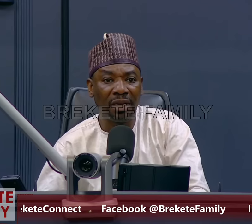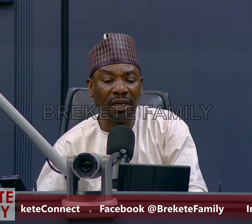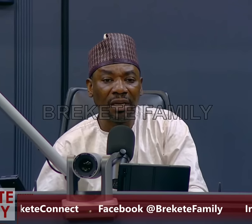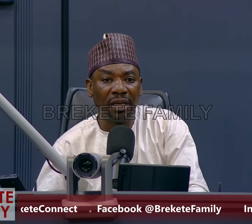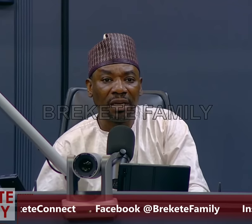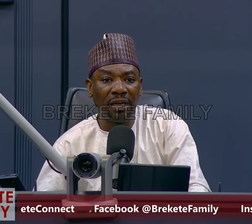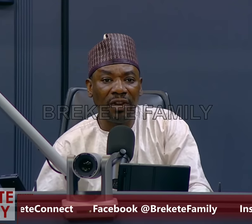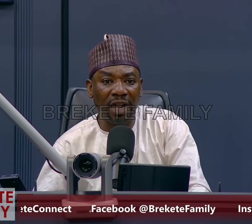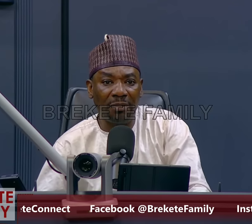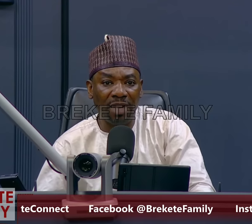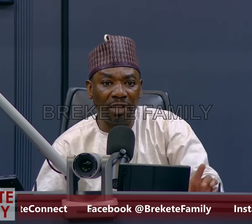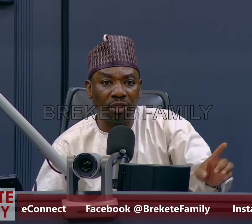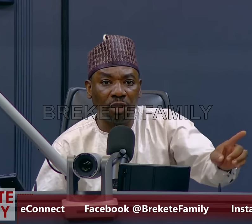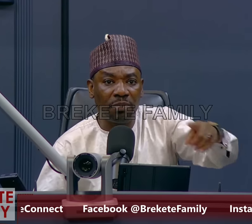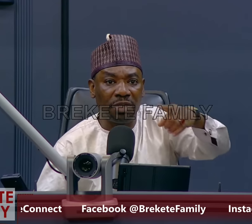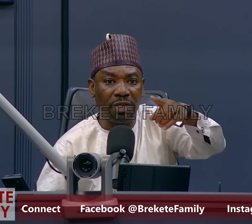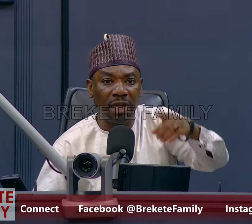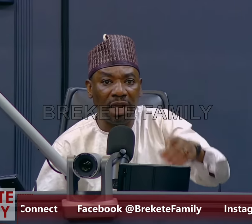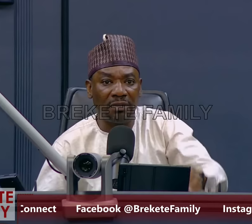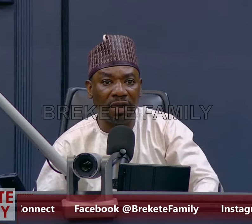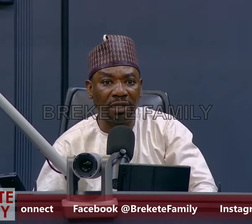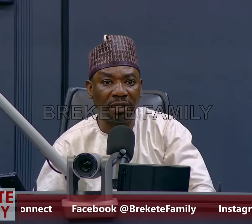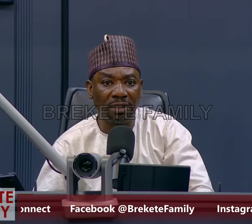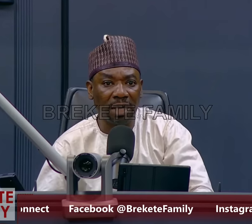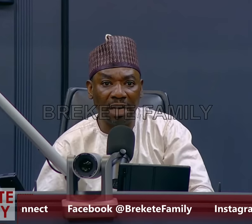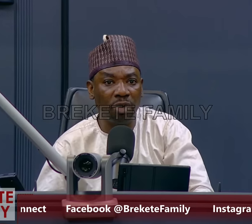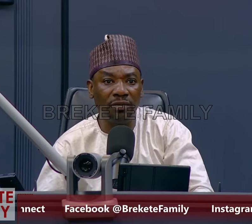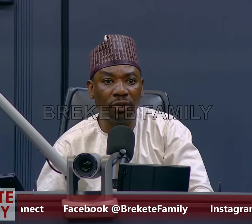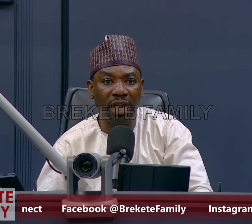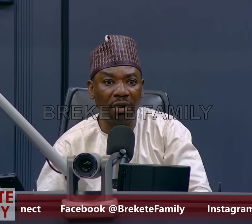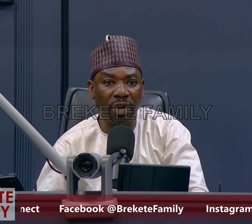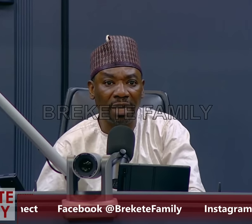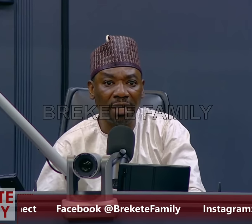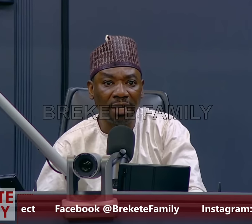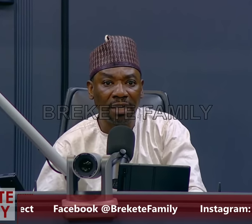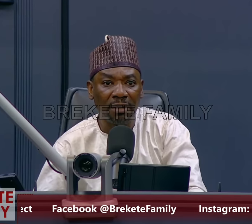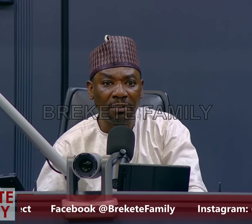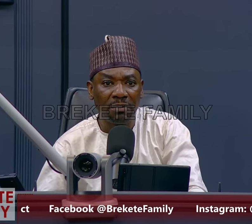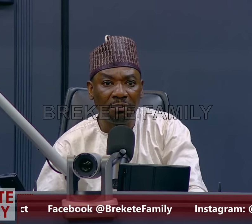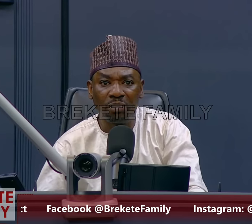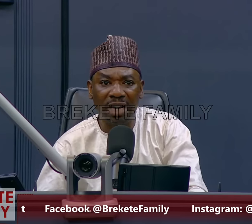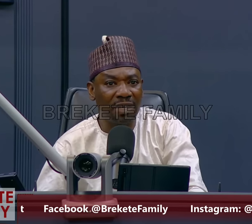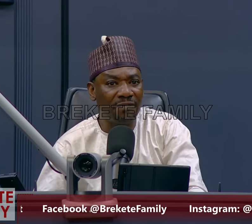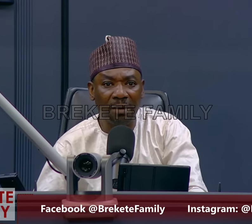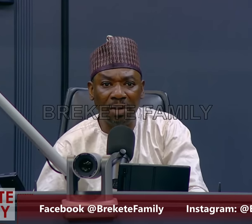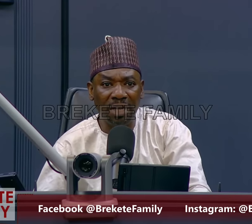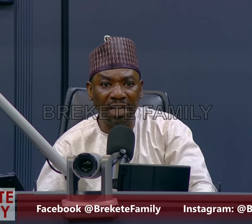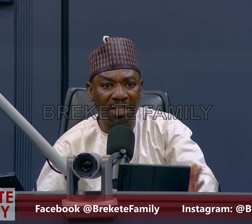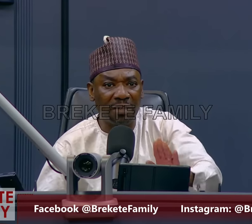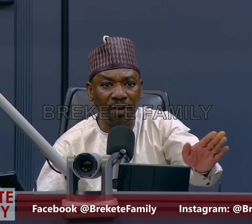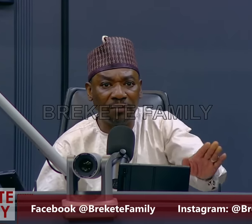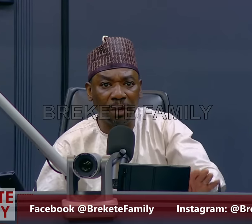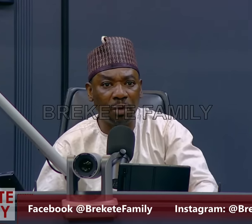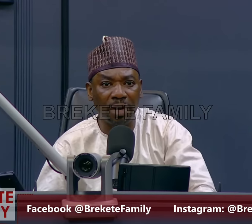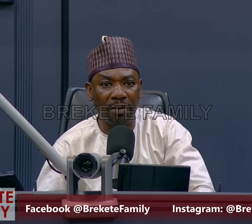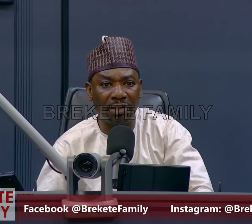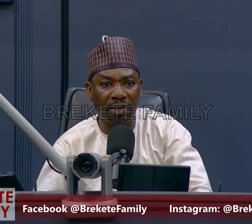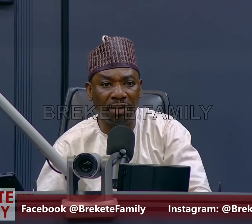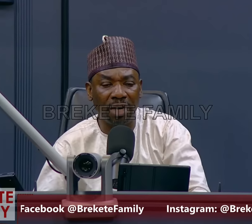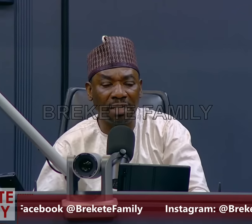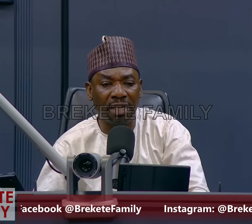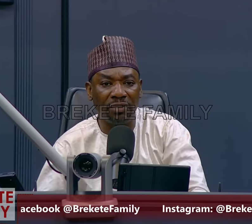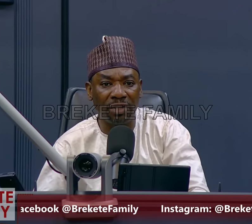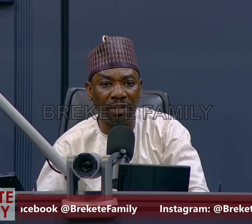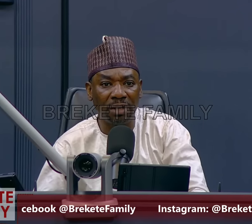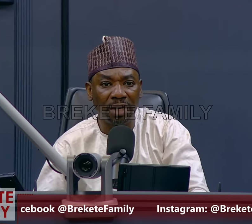Margaret if they like may stop the advert I know even they aware bre family is different from Human Rights